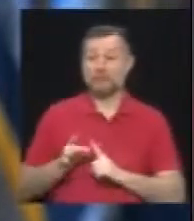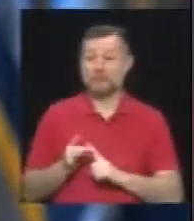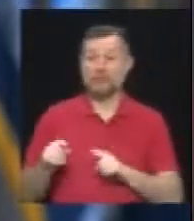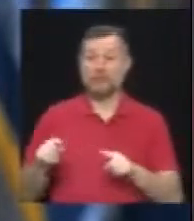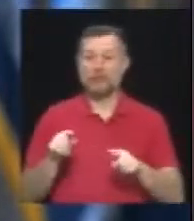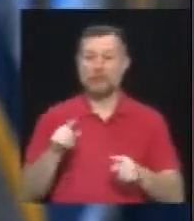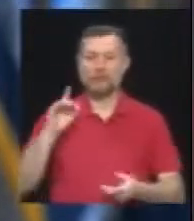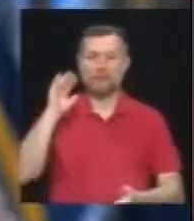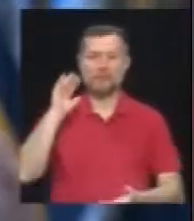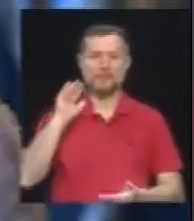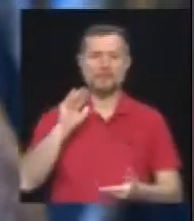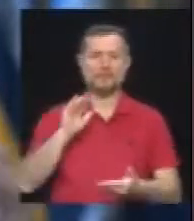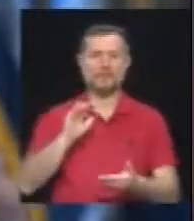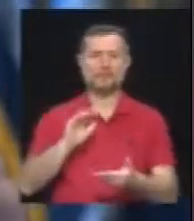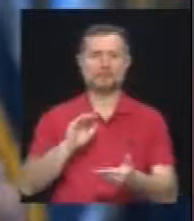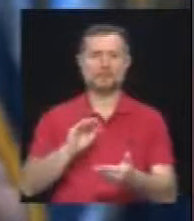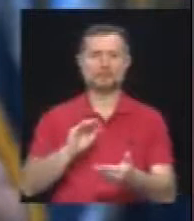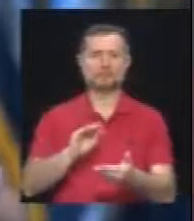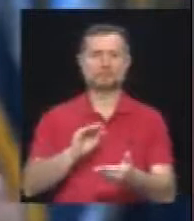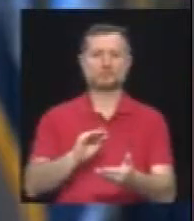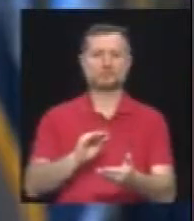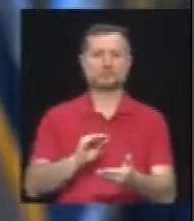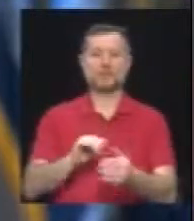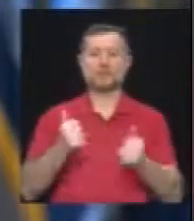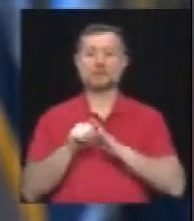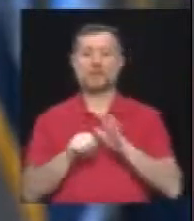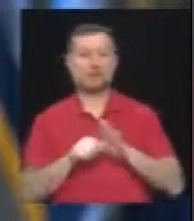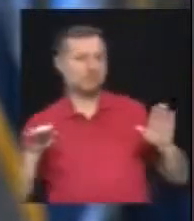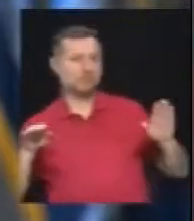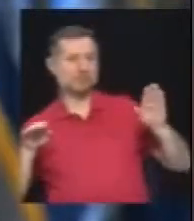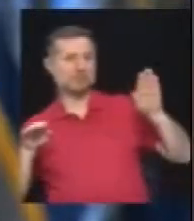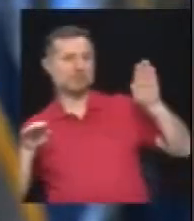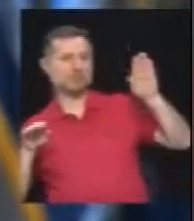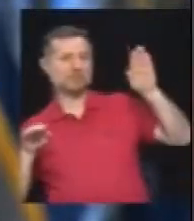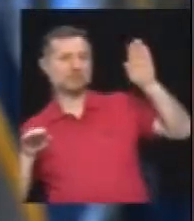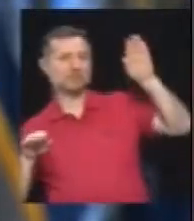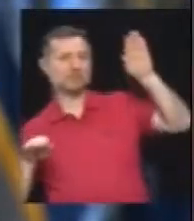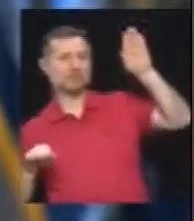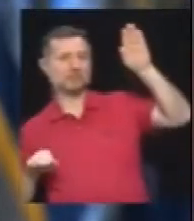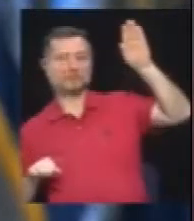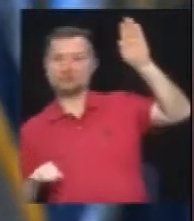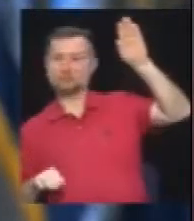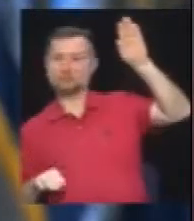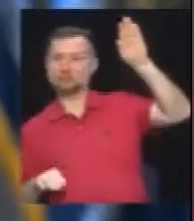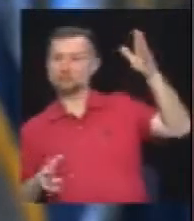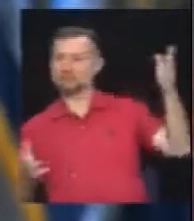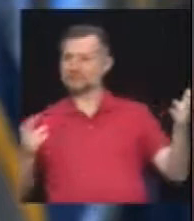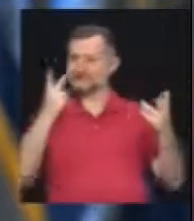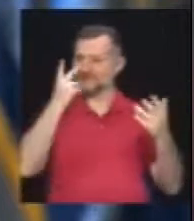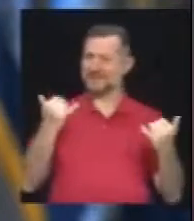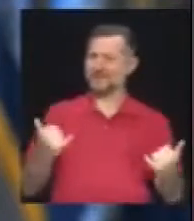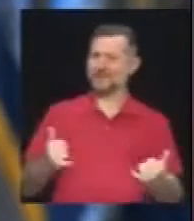down, other states have been going up. And now the situation is reversed. New